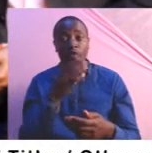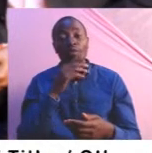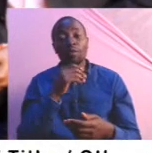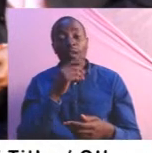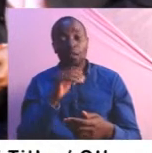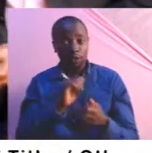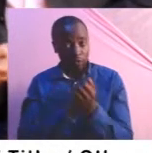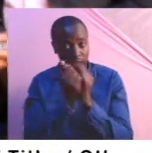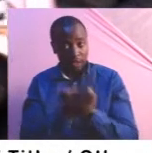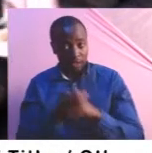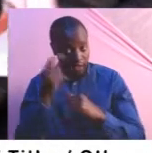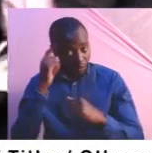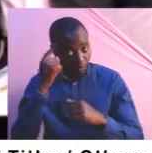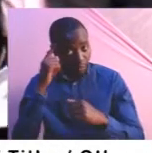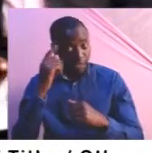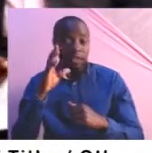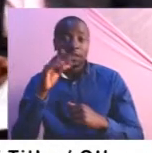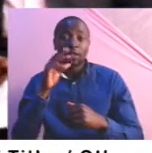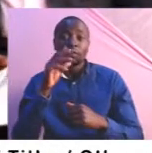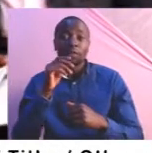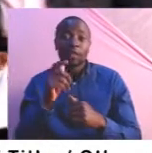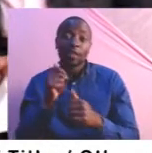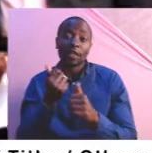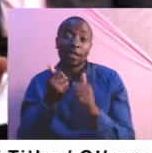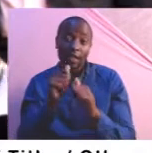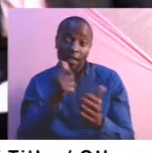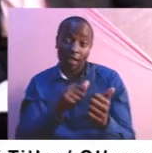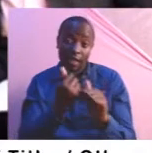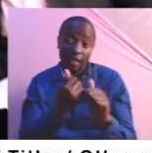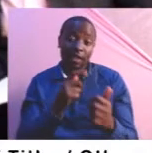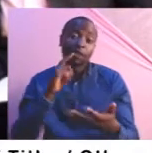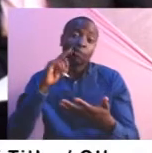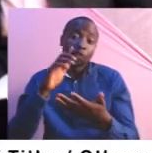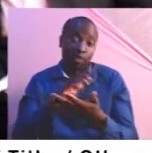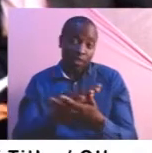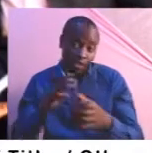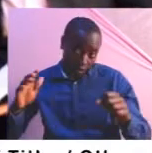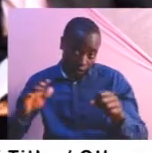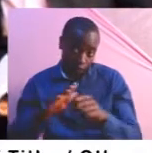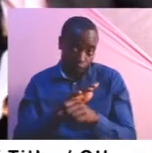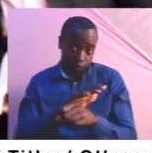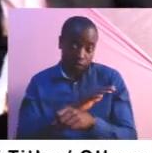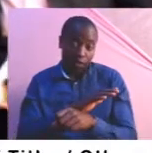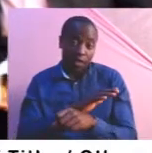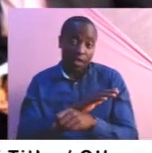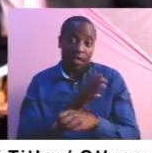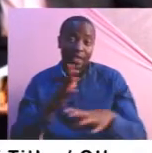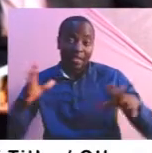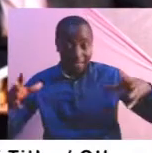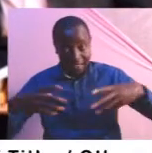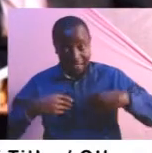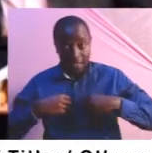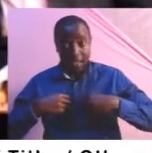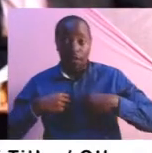mind. Does he speak and then not act? Does he promise and not fulfill? I have received a command